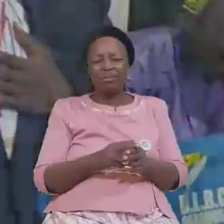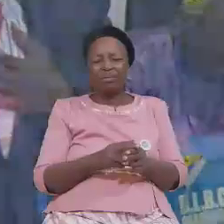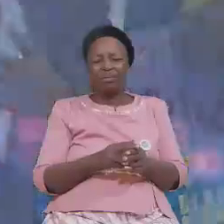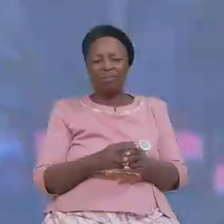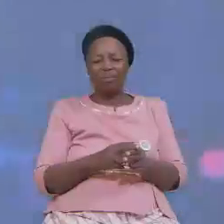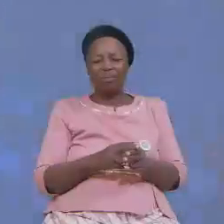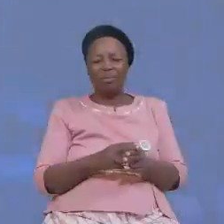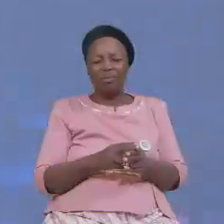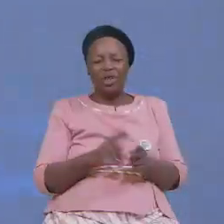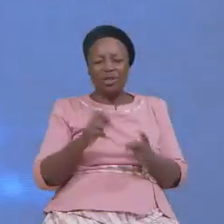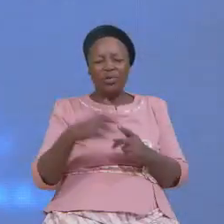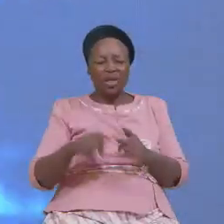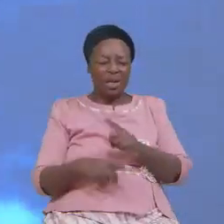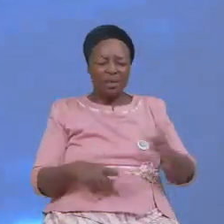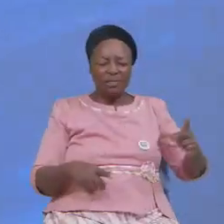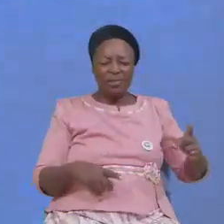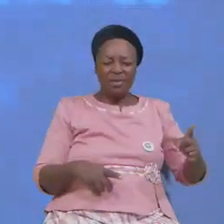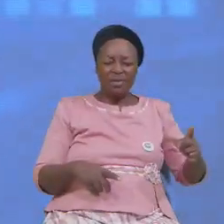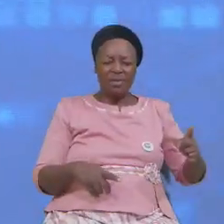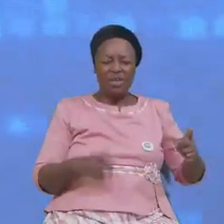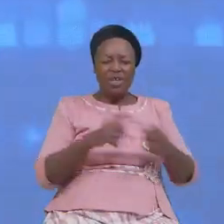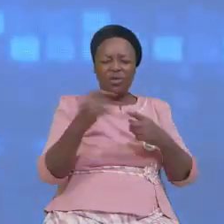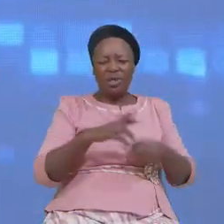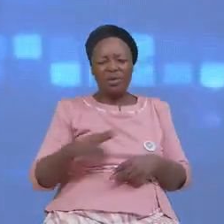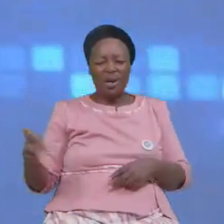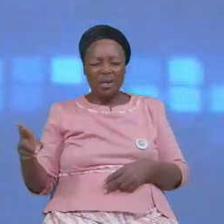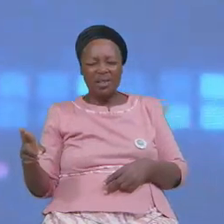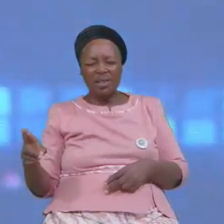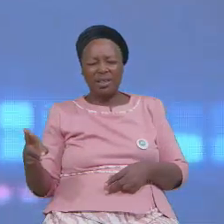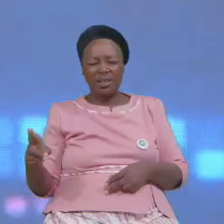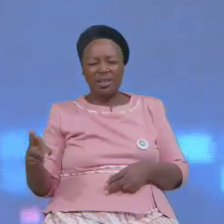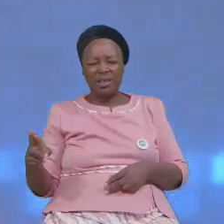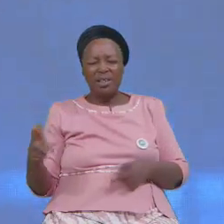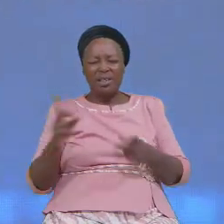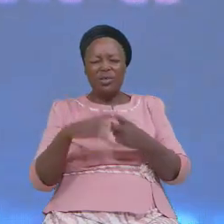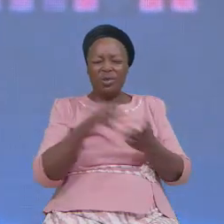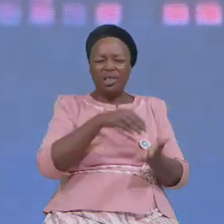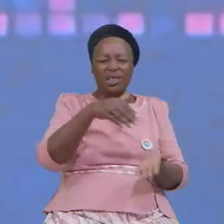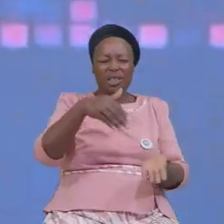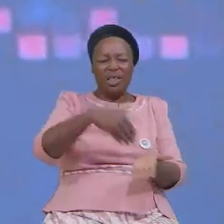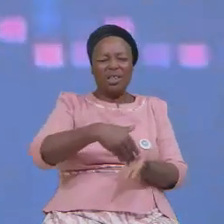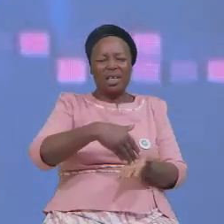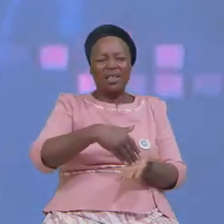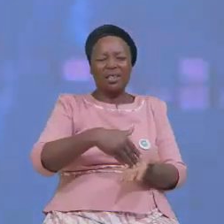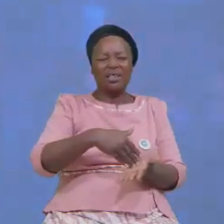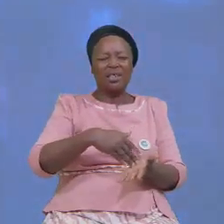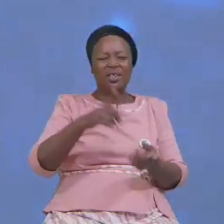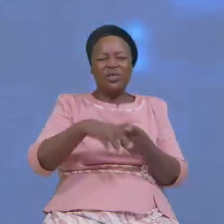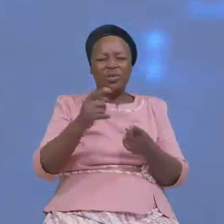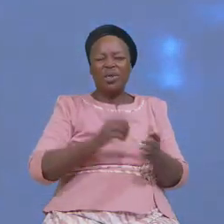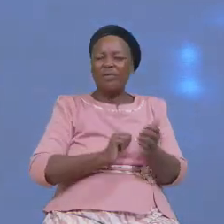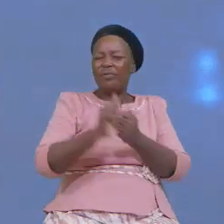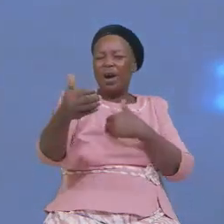To the left, to the right, to the center, to the far